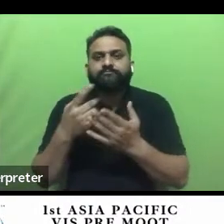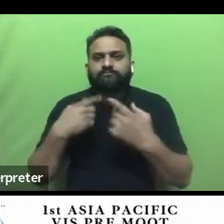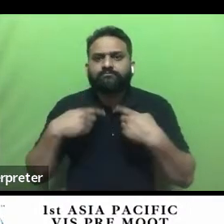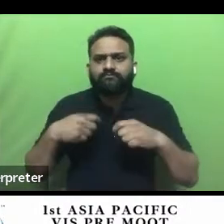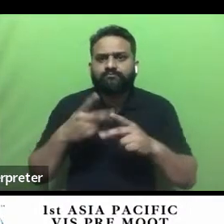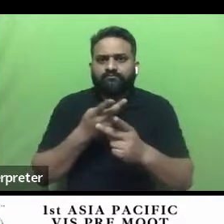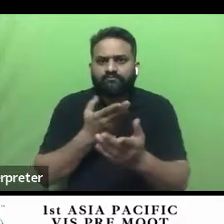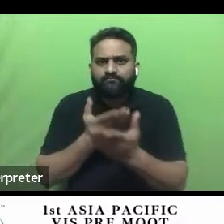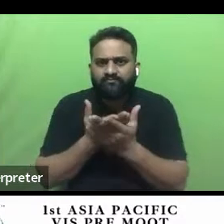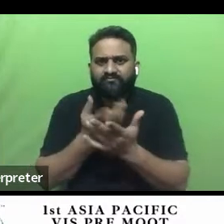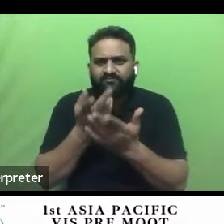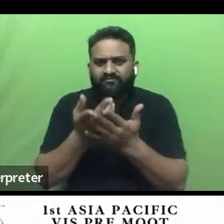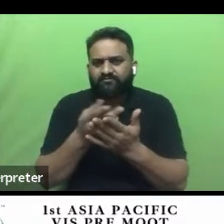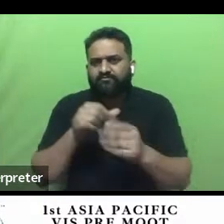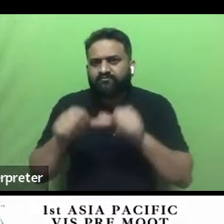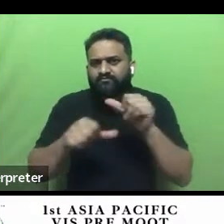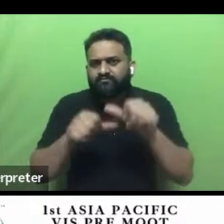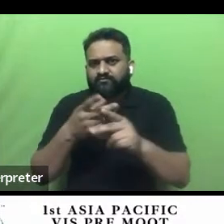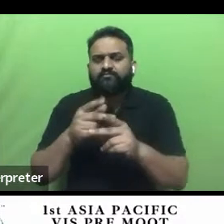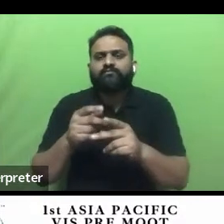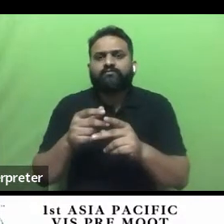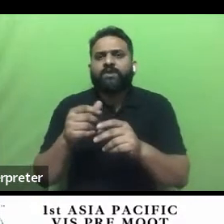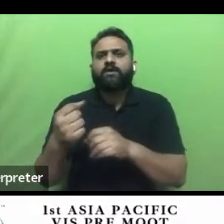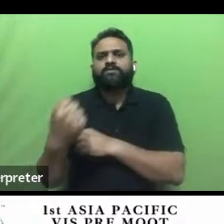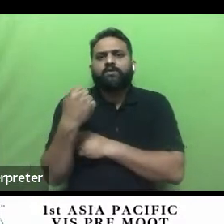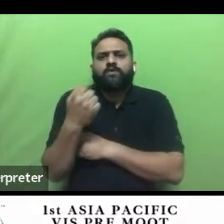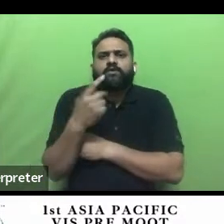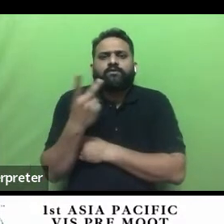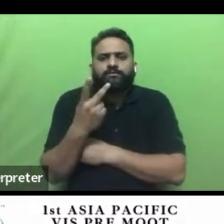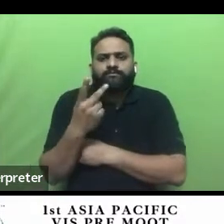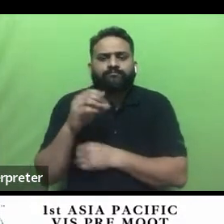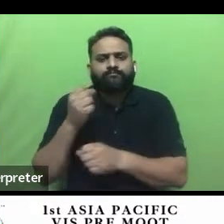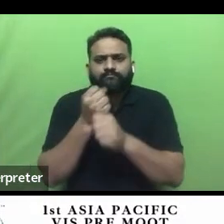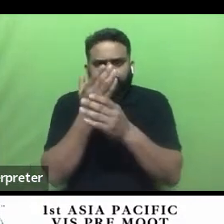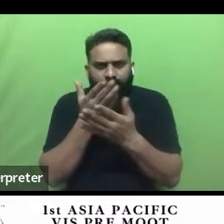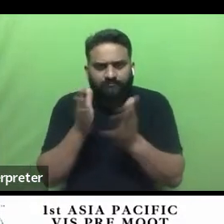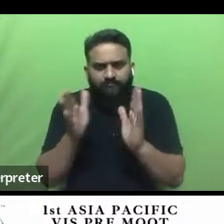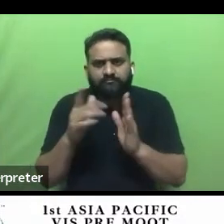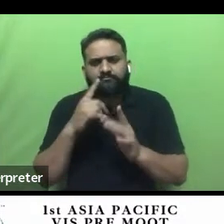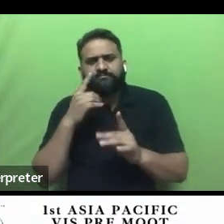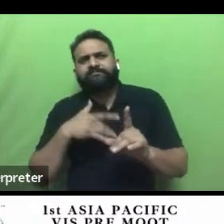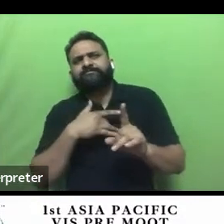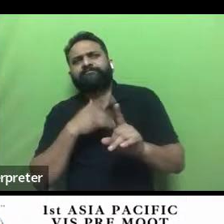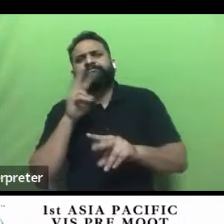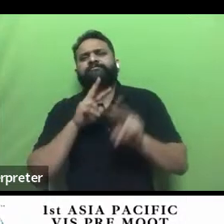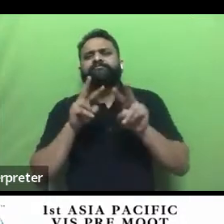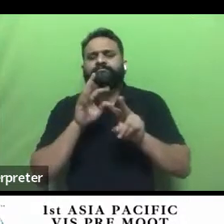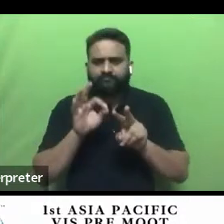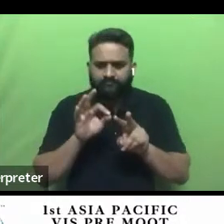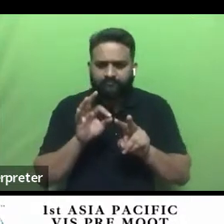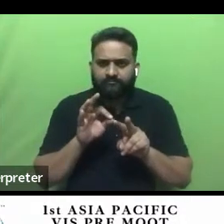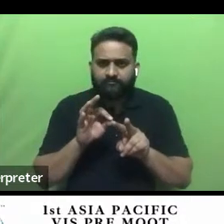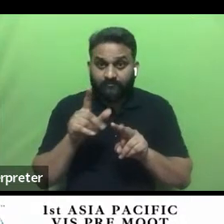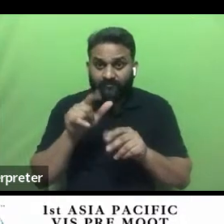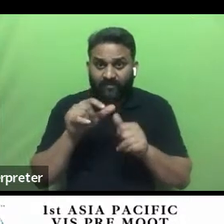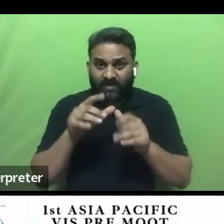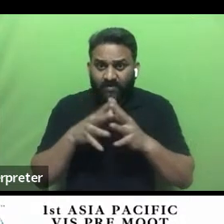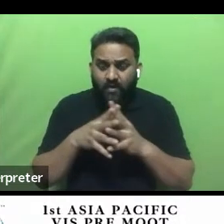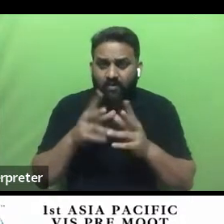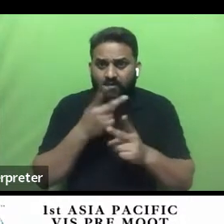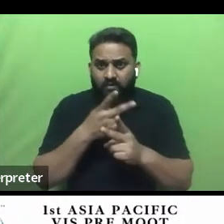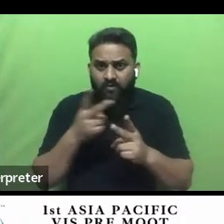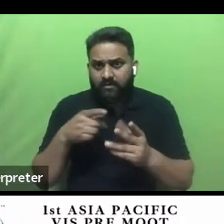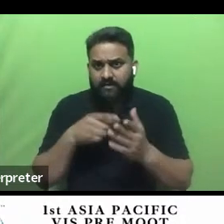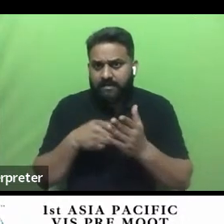variety of persuasive authority, that the general presumption should be that the law of the seat will also be